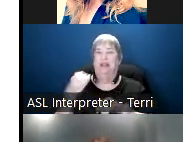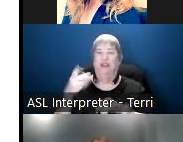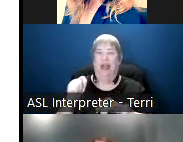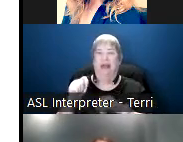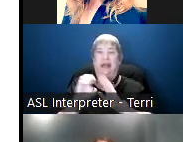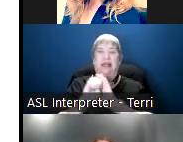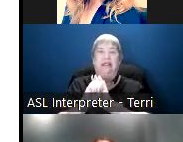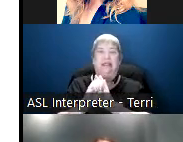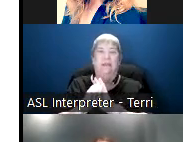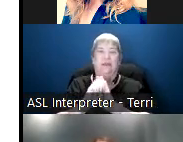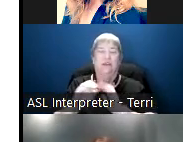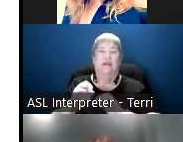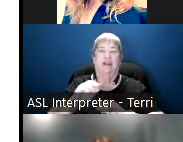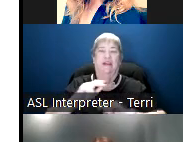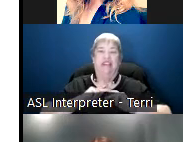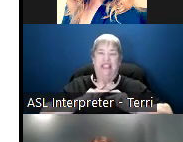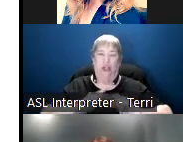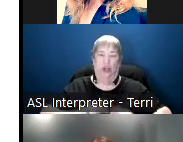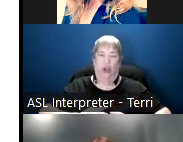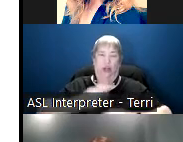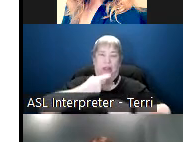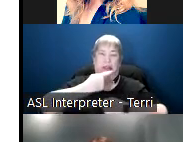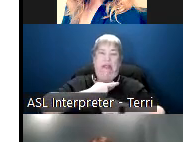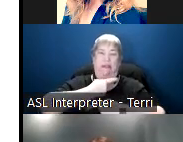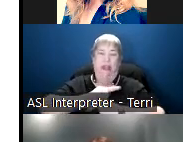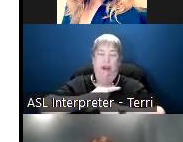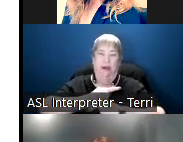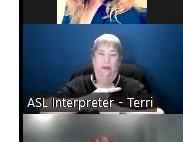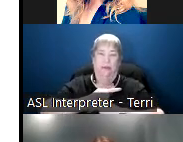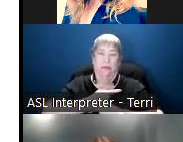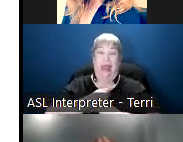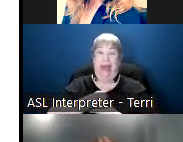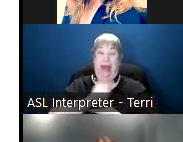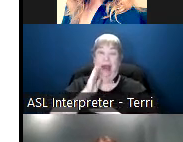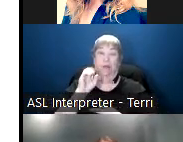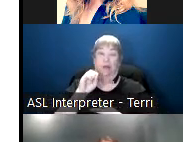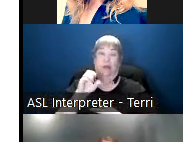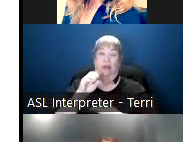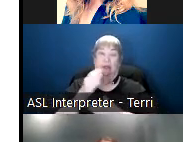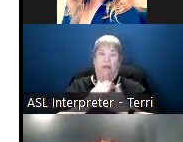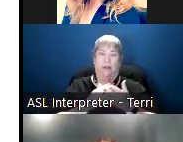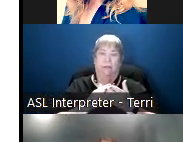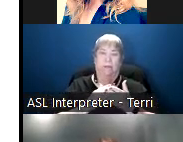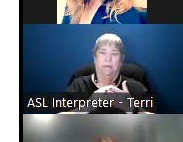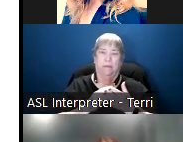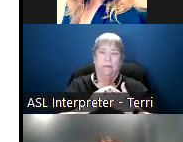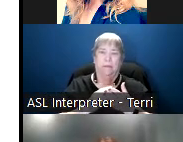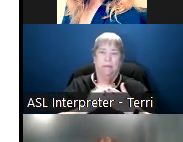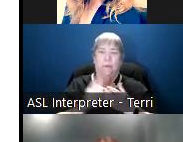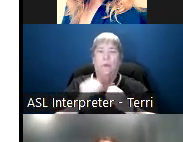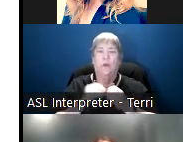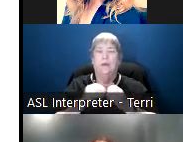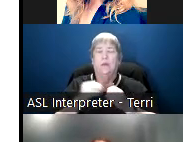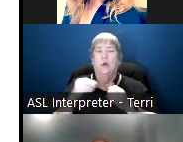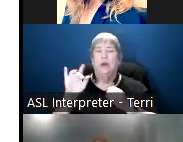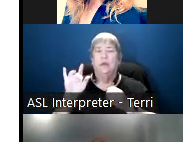physical self-care. And I will name a few as well. I think, Stephanie, if you can hit the slide one more time to make